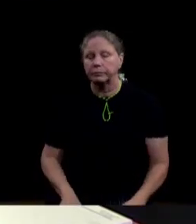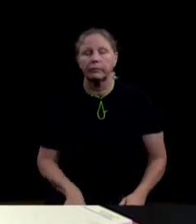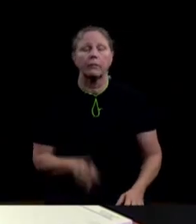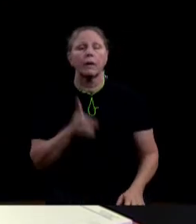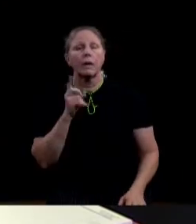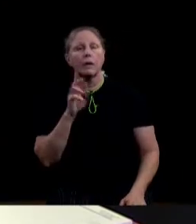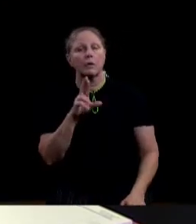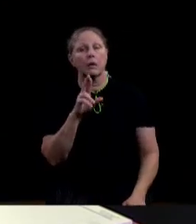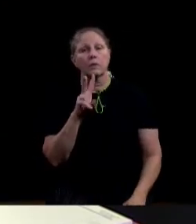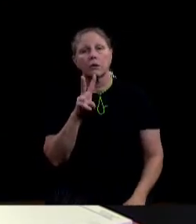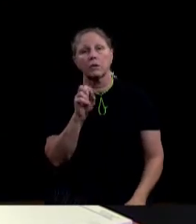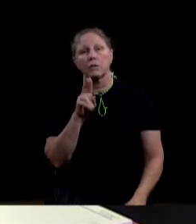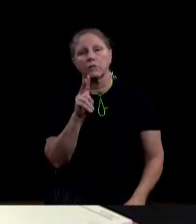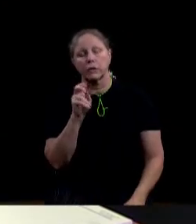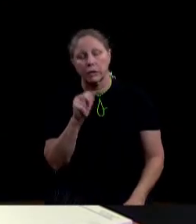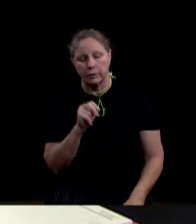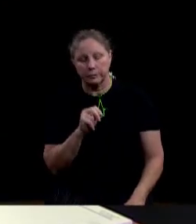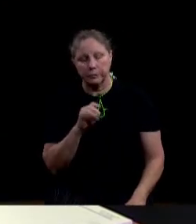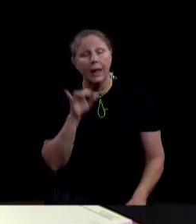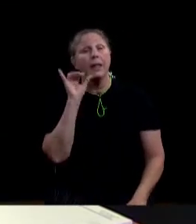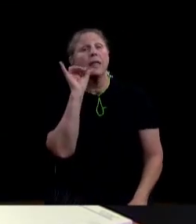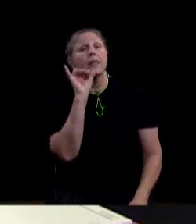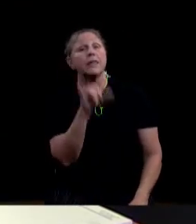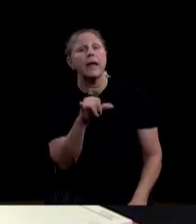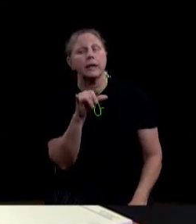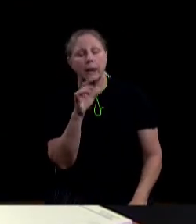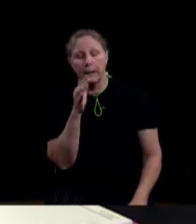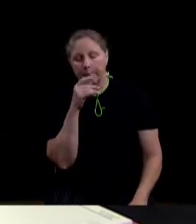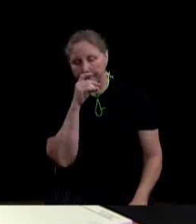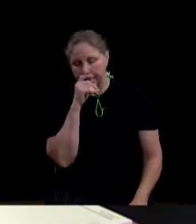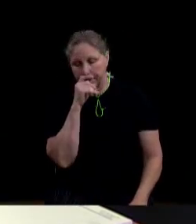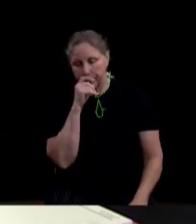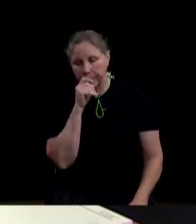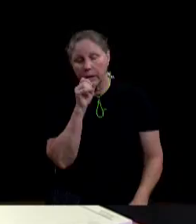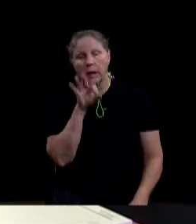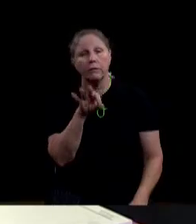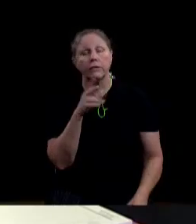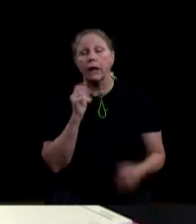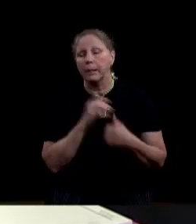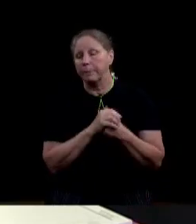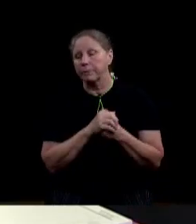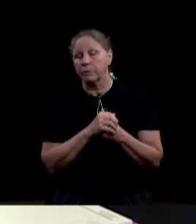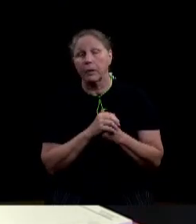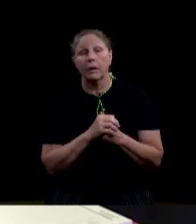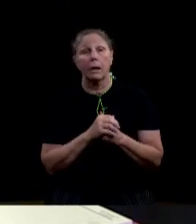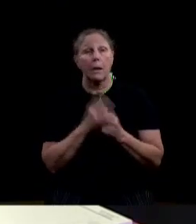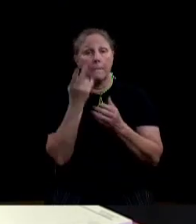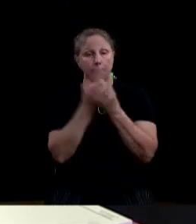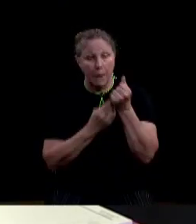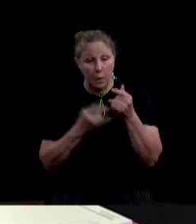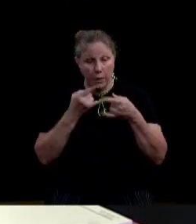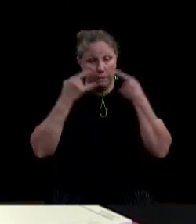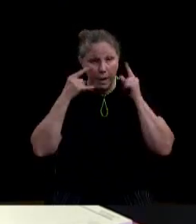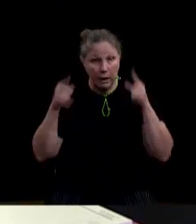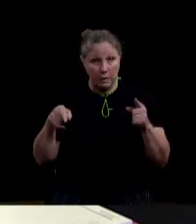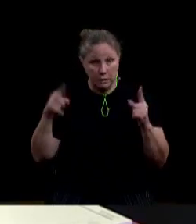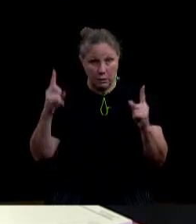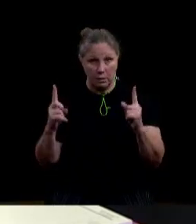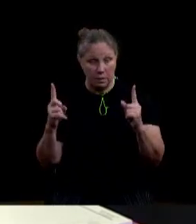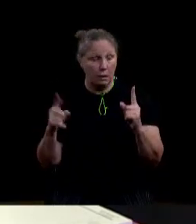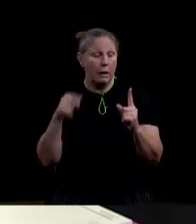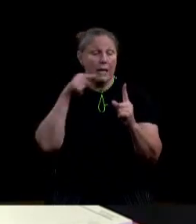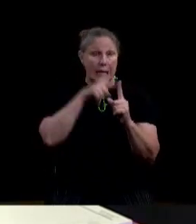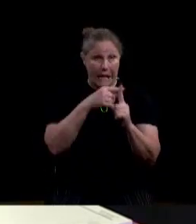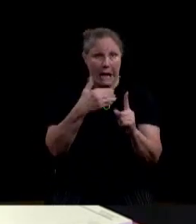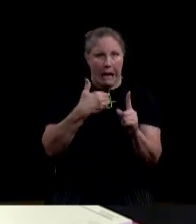the fact that if you have 2 people wearing a mask and one of them has COVID-19, then the mask is acting